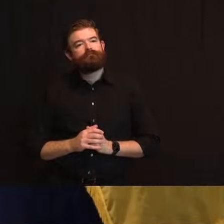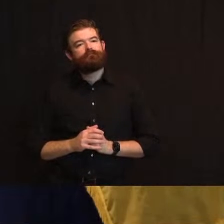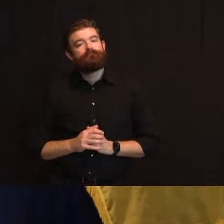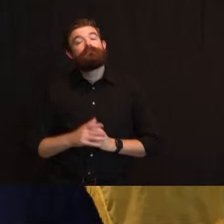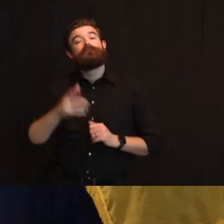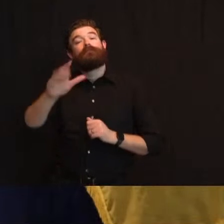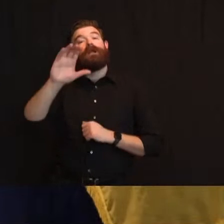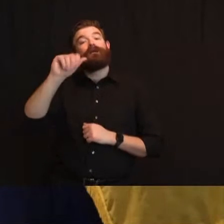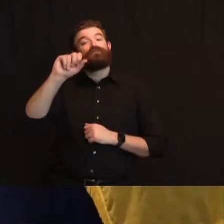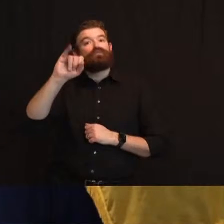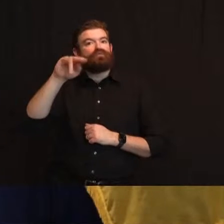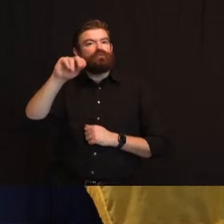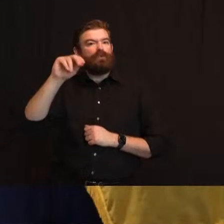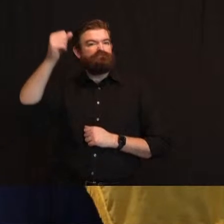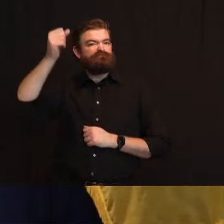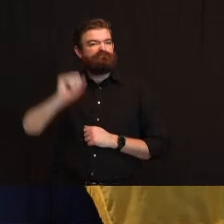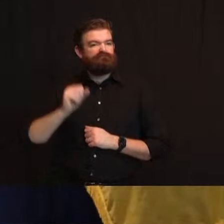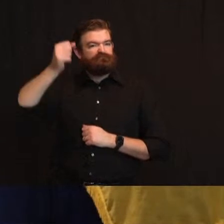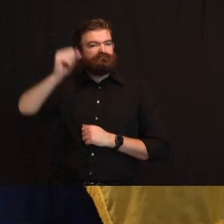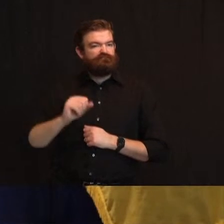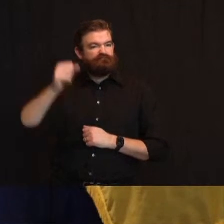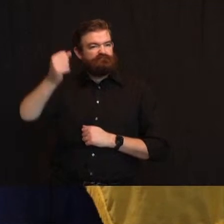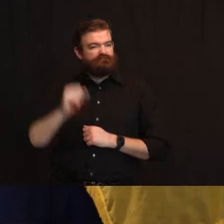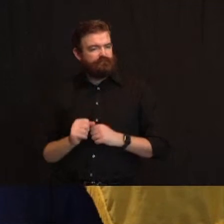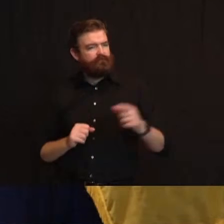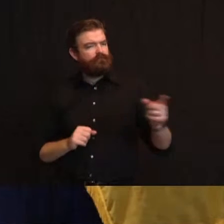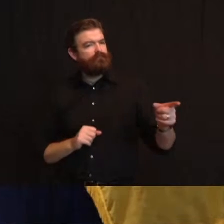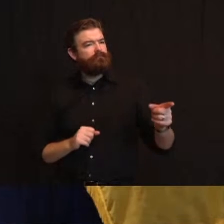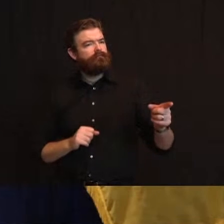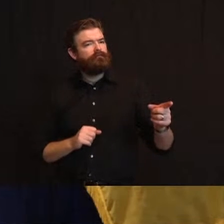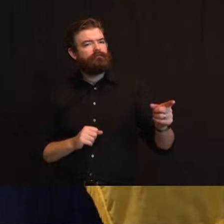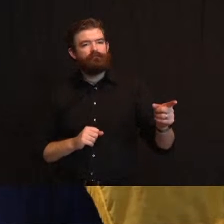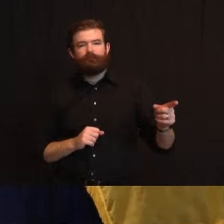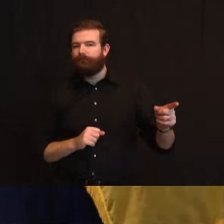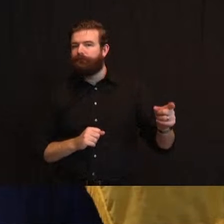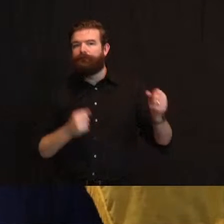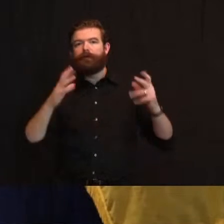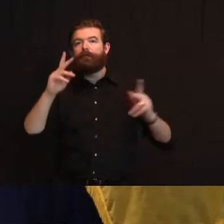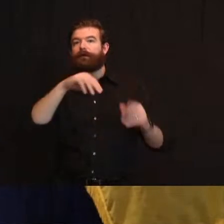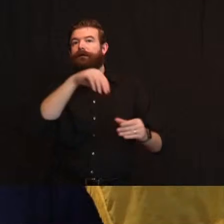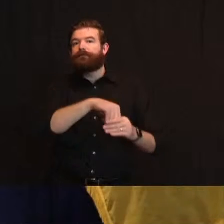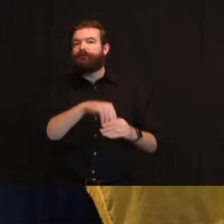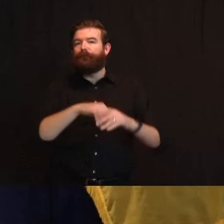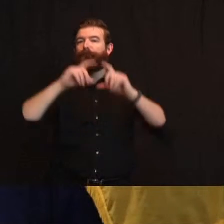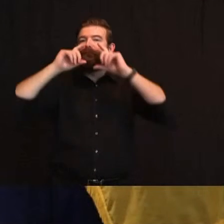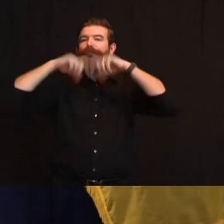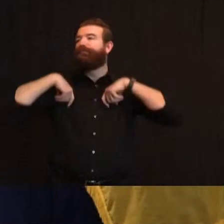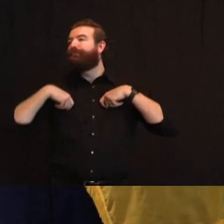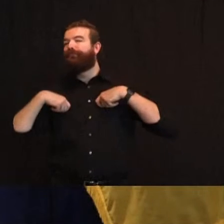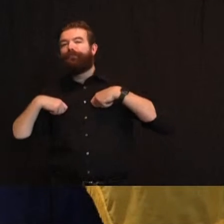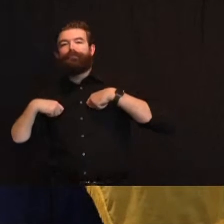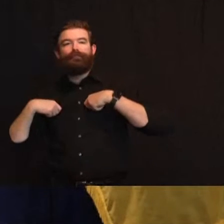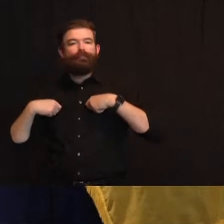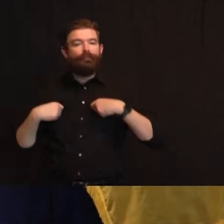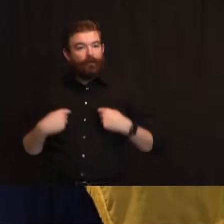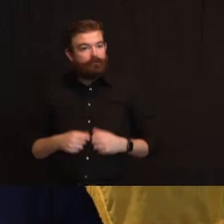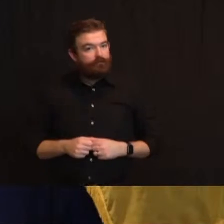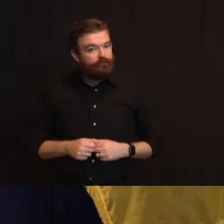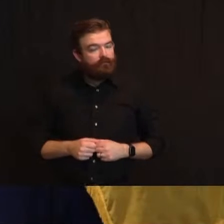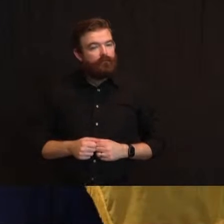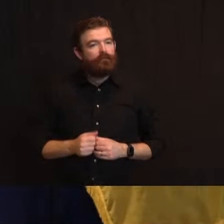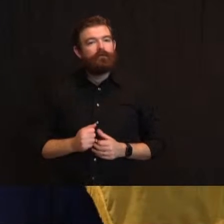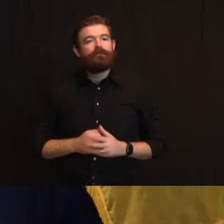limits. Also, there are many out-of-state plates in the overnight parking lots. Aren't casino customers subject to the travel advisory? And